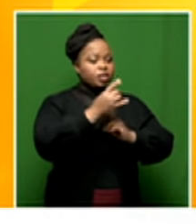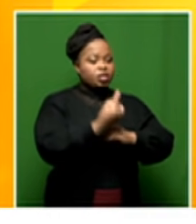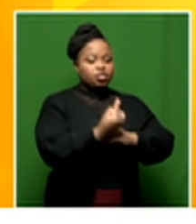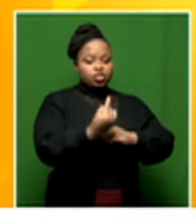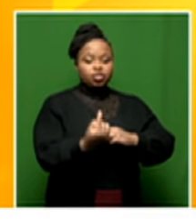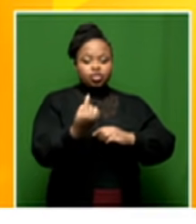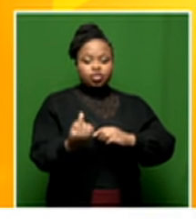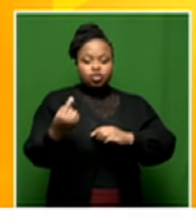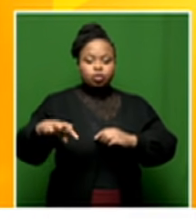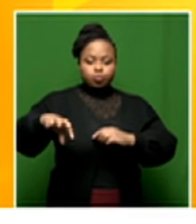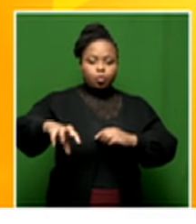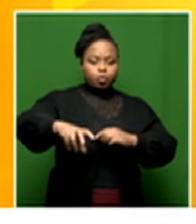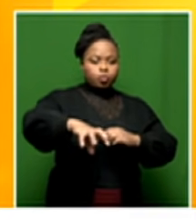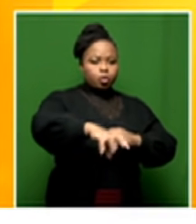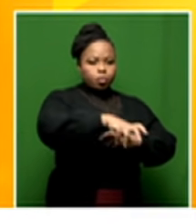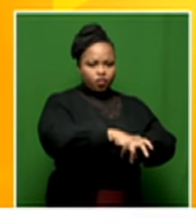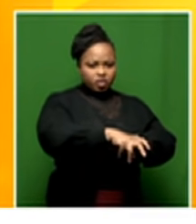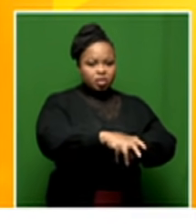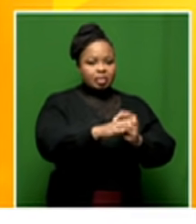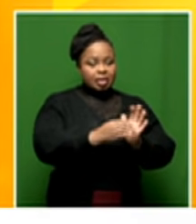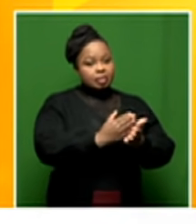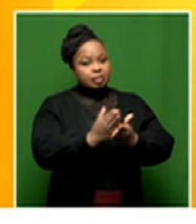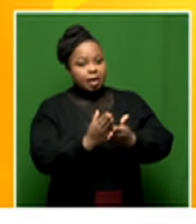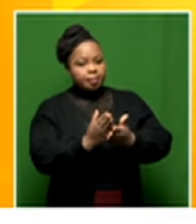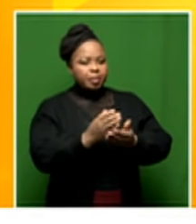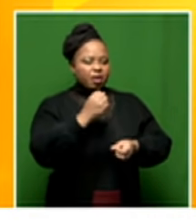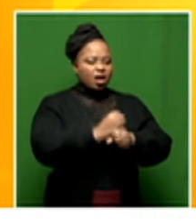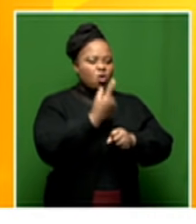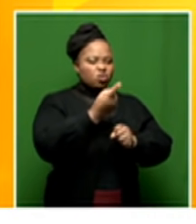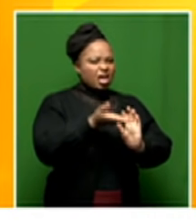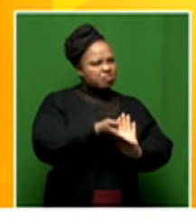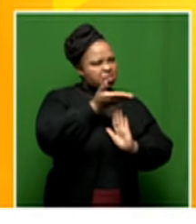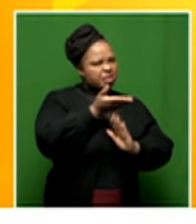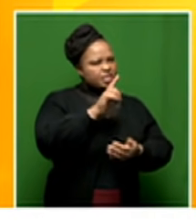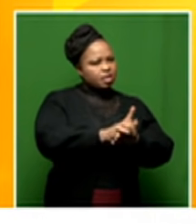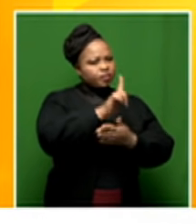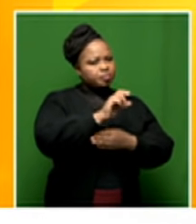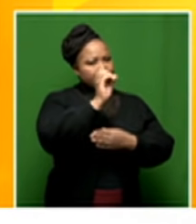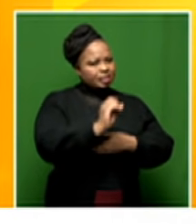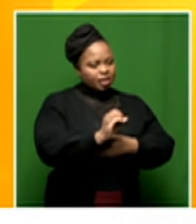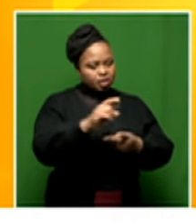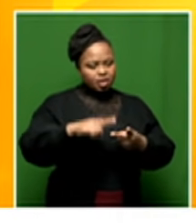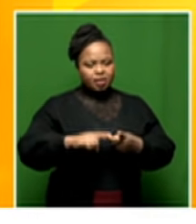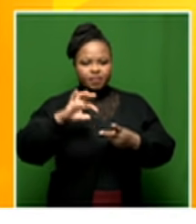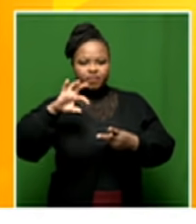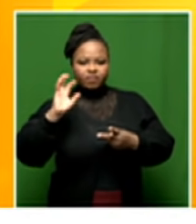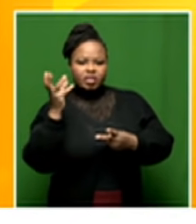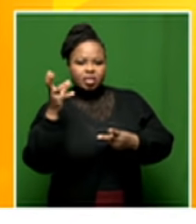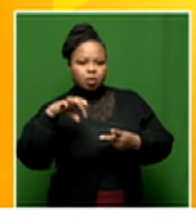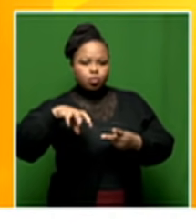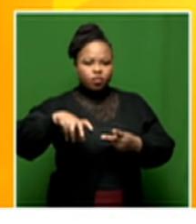the positivity rate will certainly be higher. For example, in Gauteng, it's about 17%, Free State about